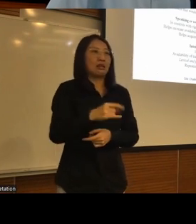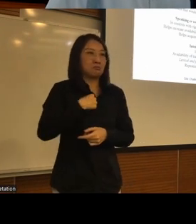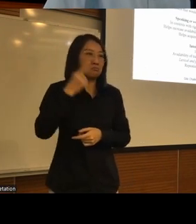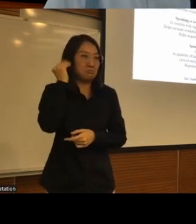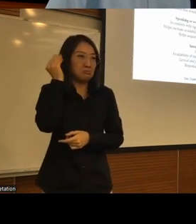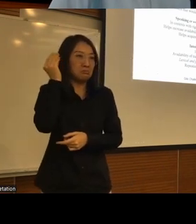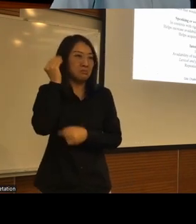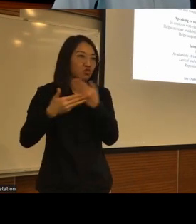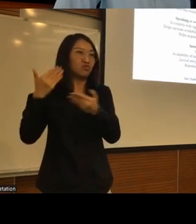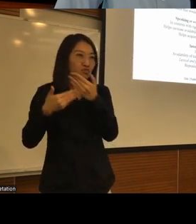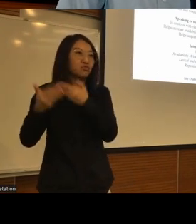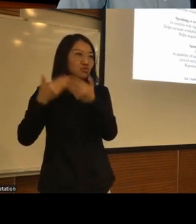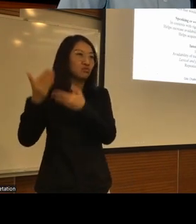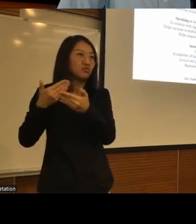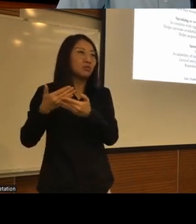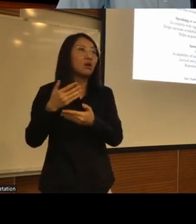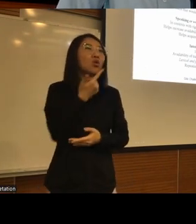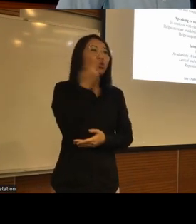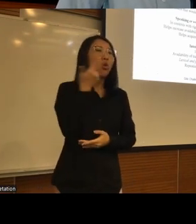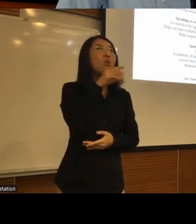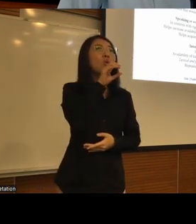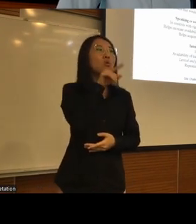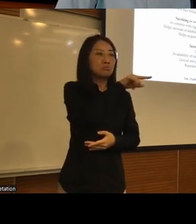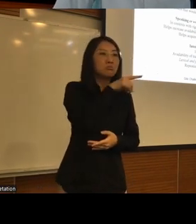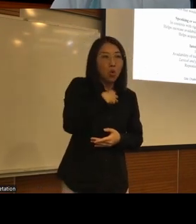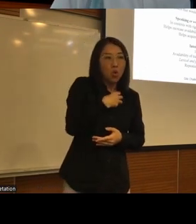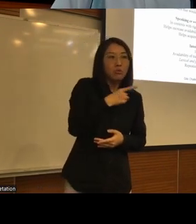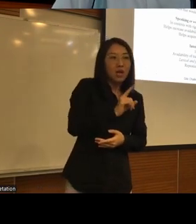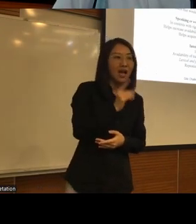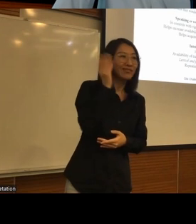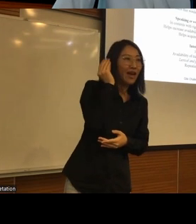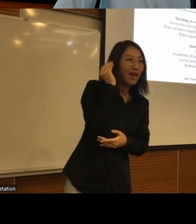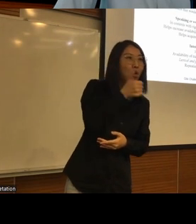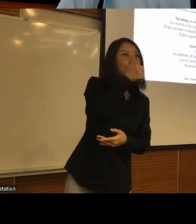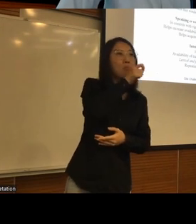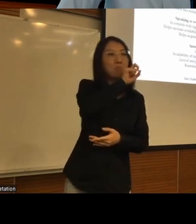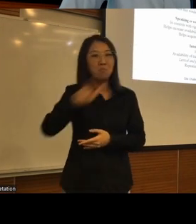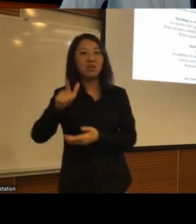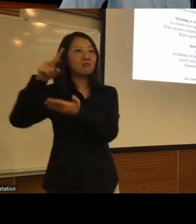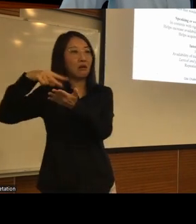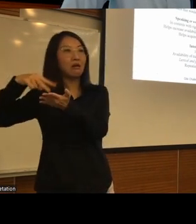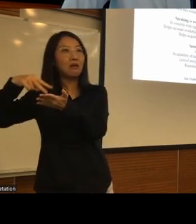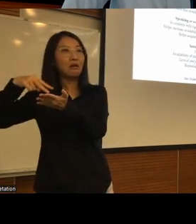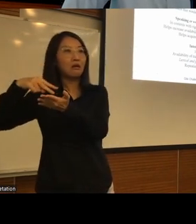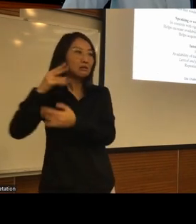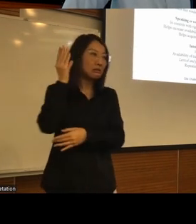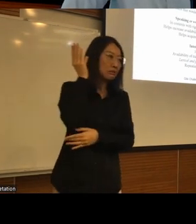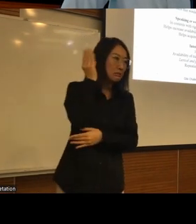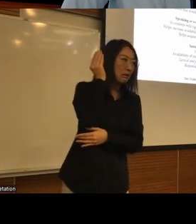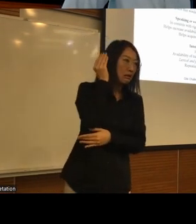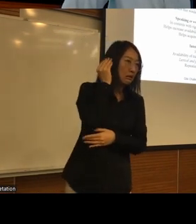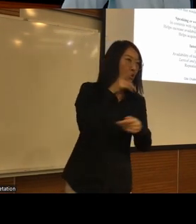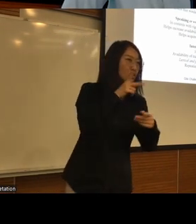would say listening is better than reading, because when you listen, you get the information straight